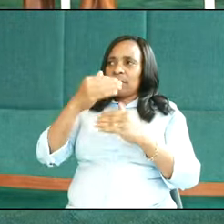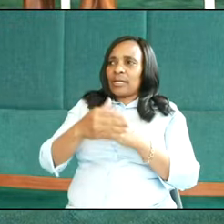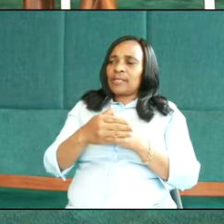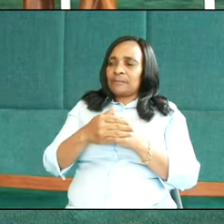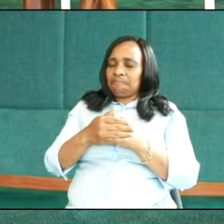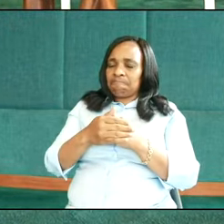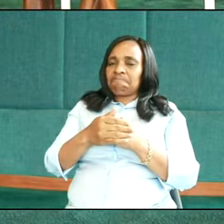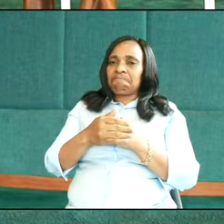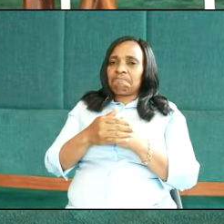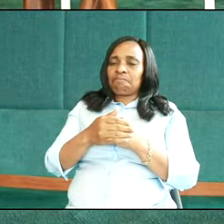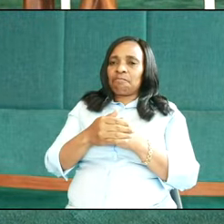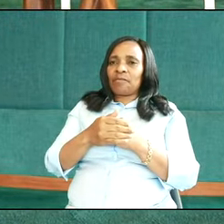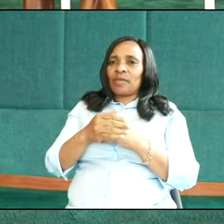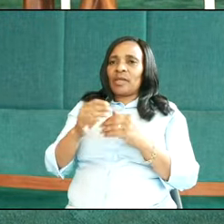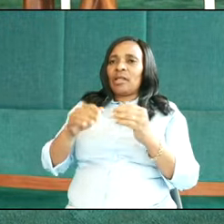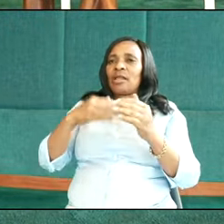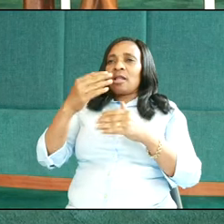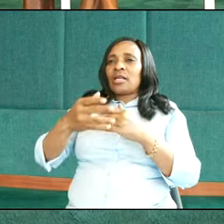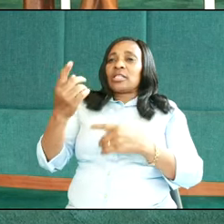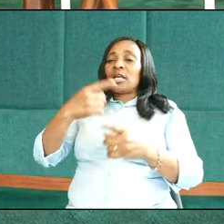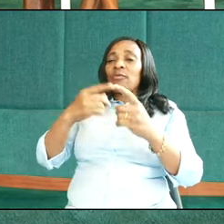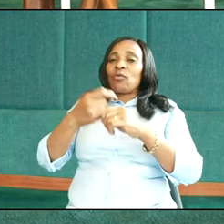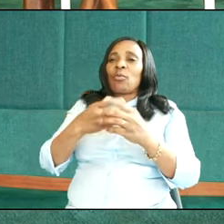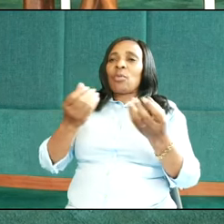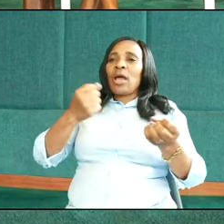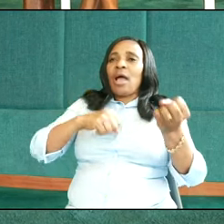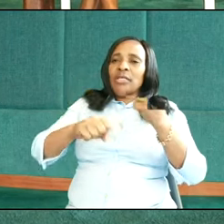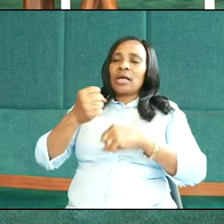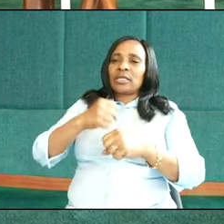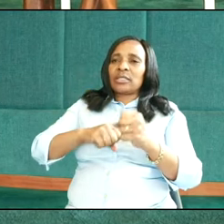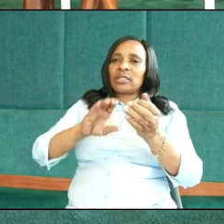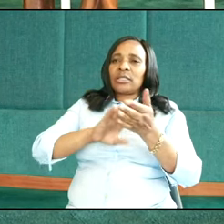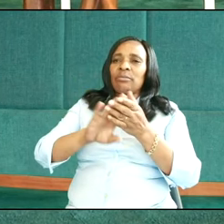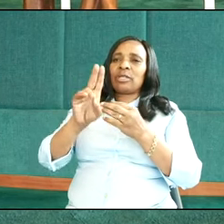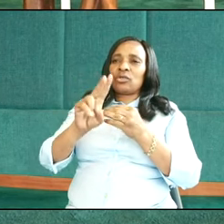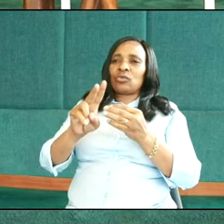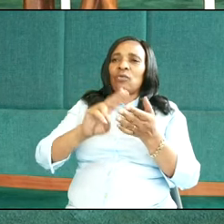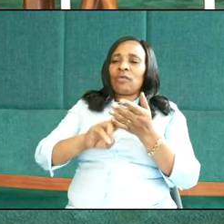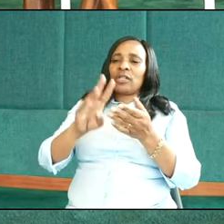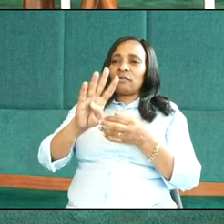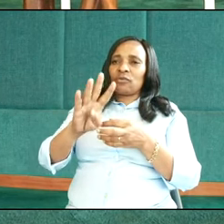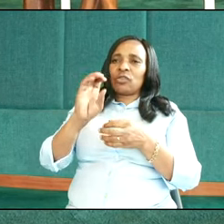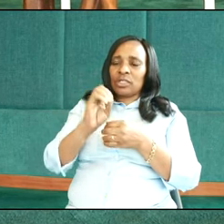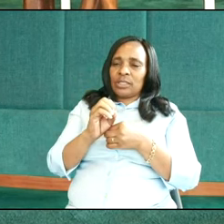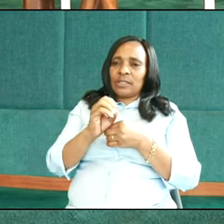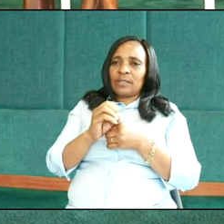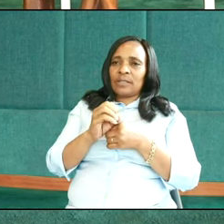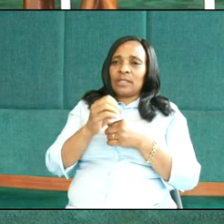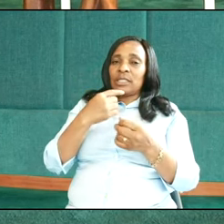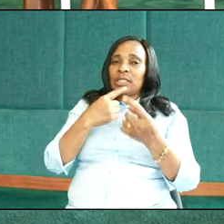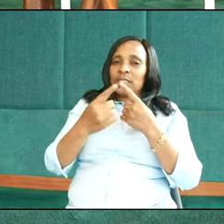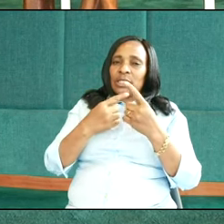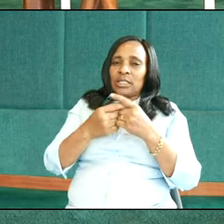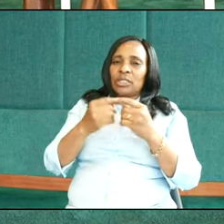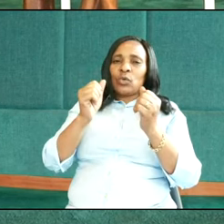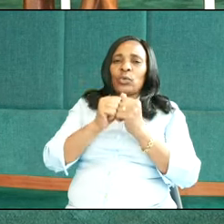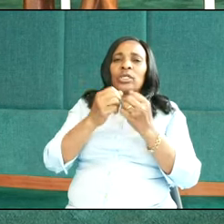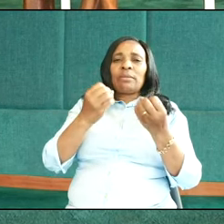Yeah, sure. The next comes from the book of Acts, chapter 2, verse 40. Mm-hmm. And it says,